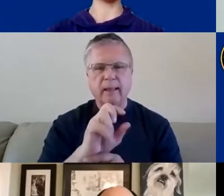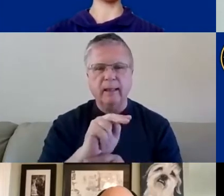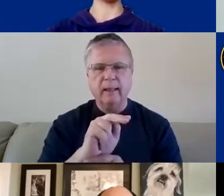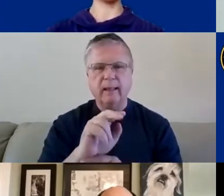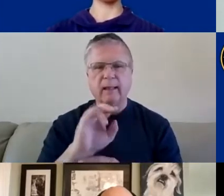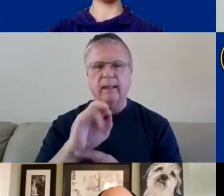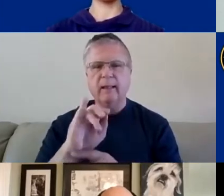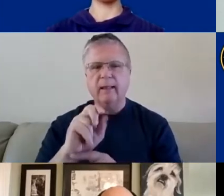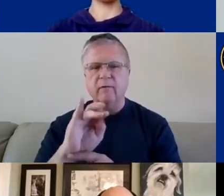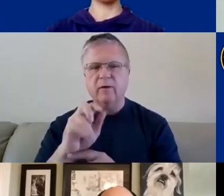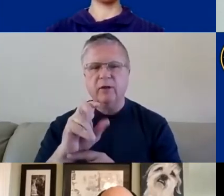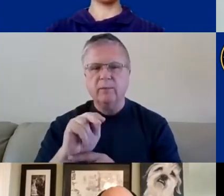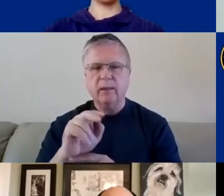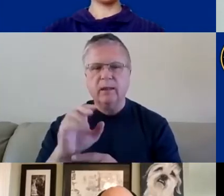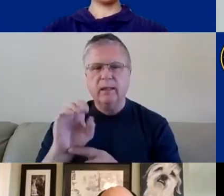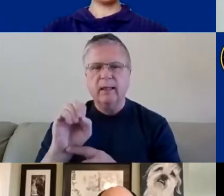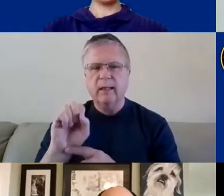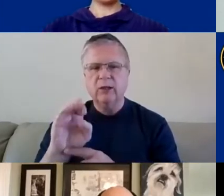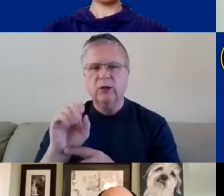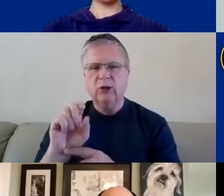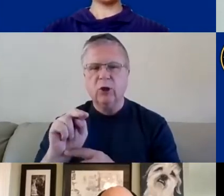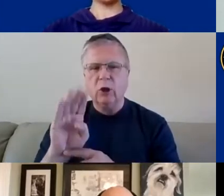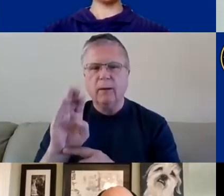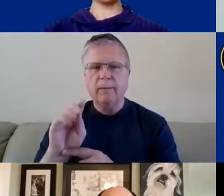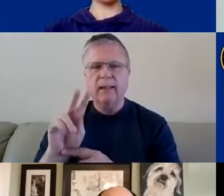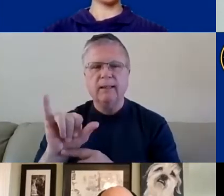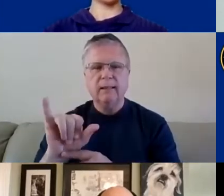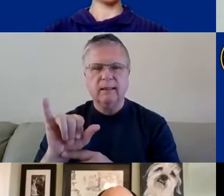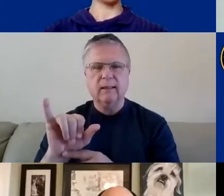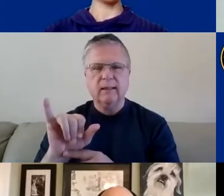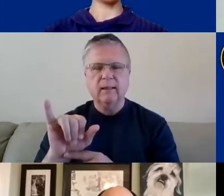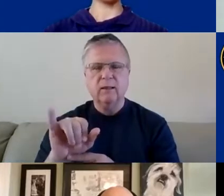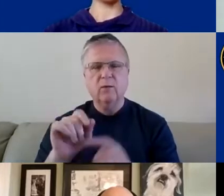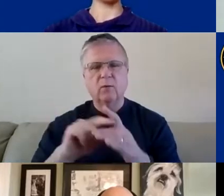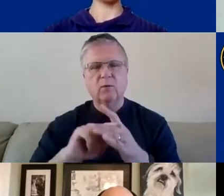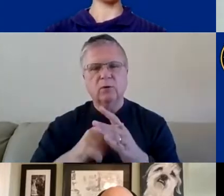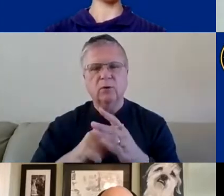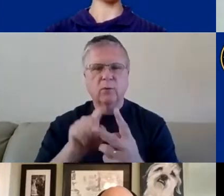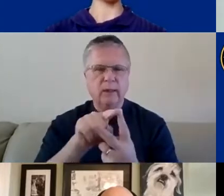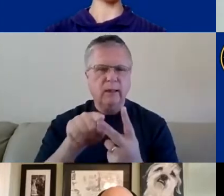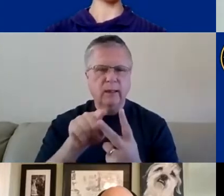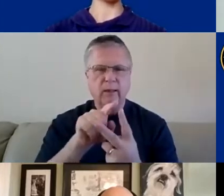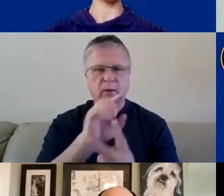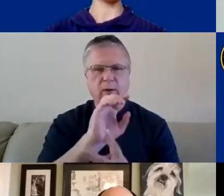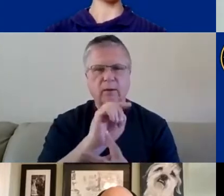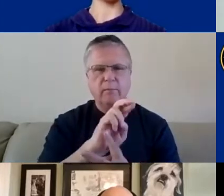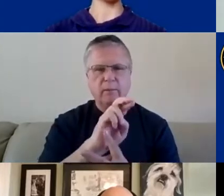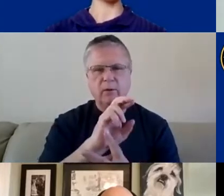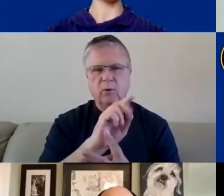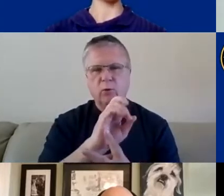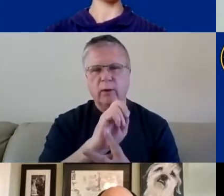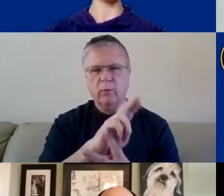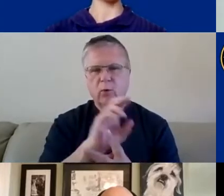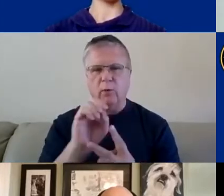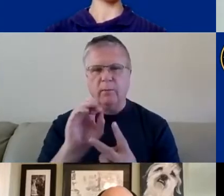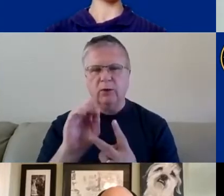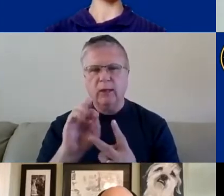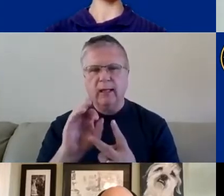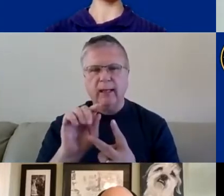Fishman, and Sean Beasley. We'll begin with either Ms. Kramer or Mr. Lehman providing an